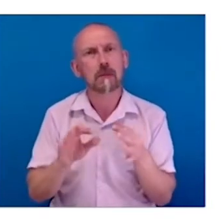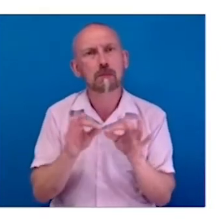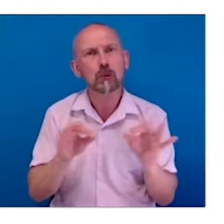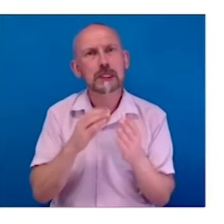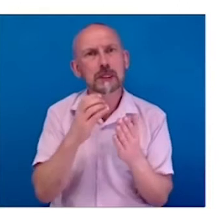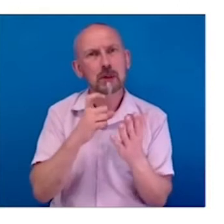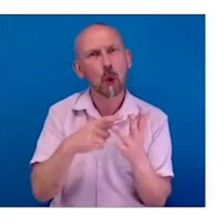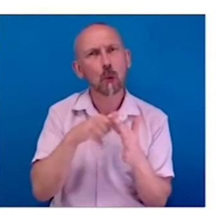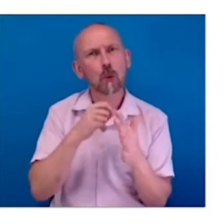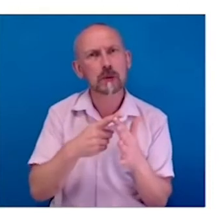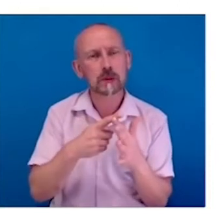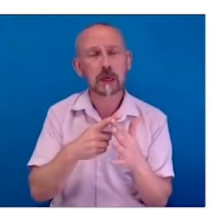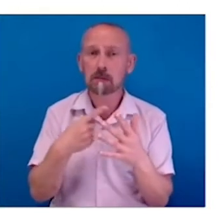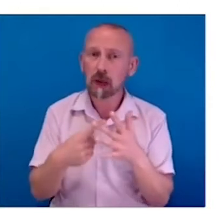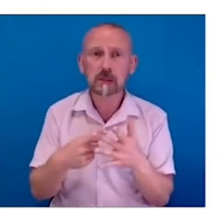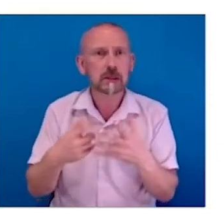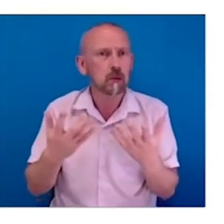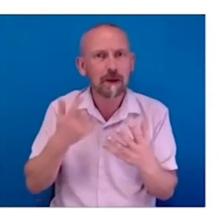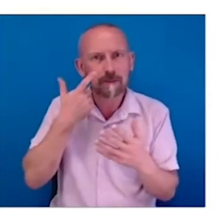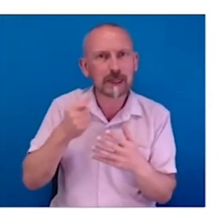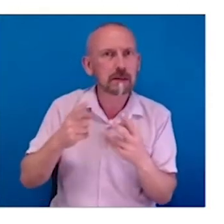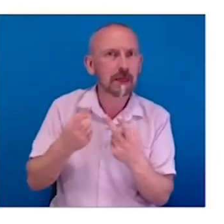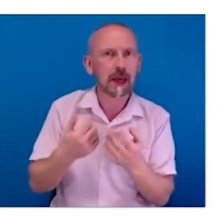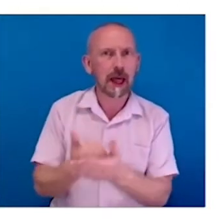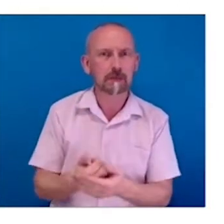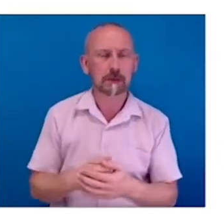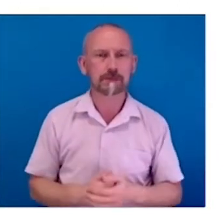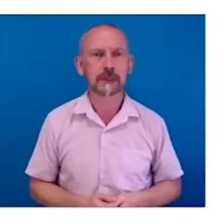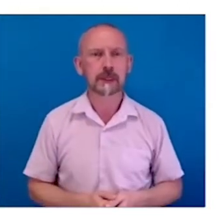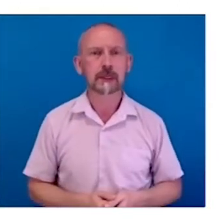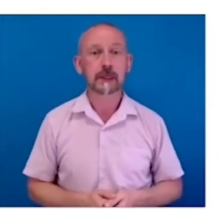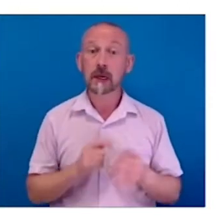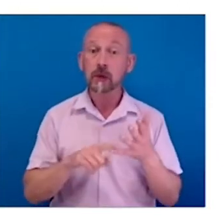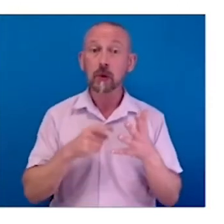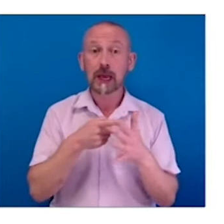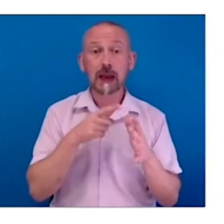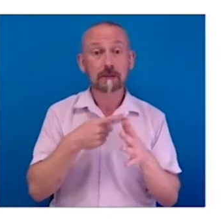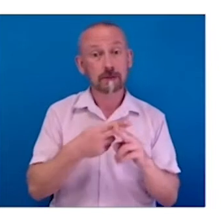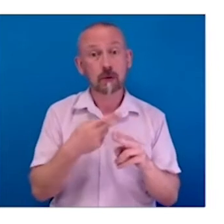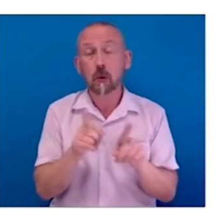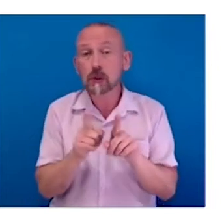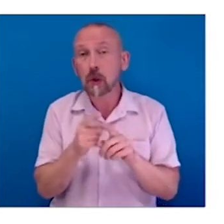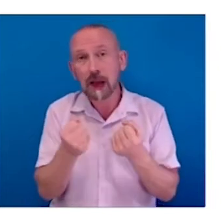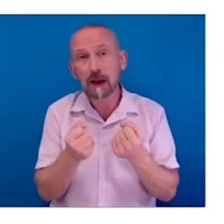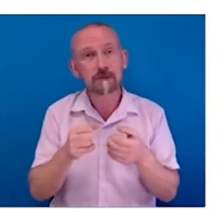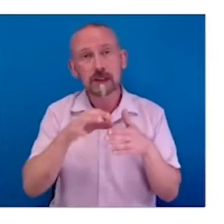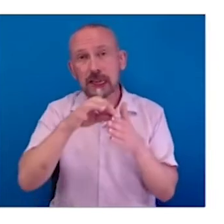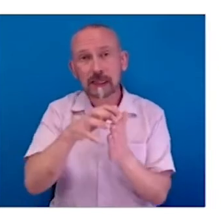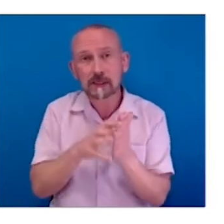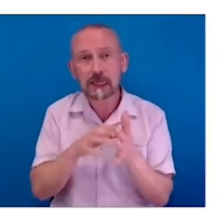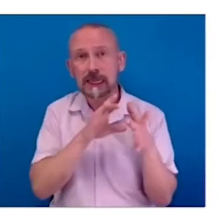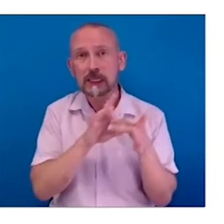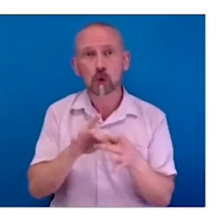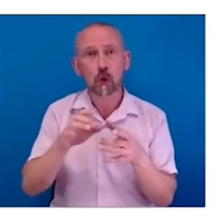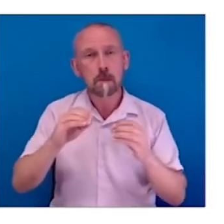UKAAF has also produced guidance on the production of modified stave notation scores and on that of